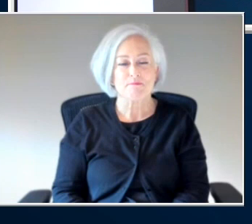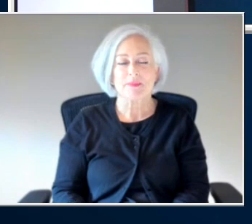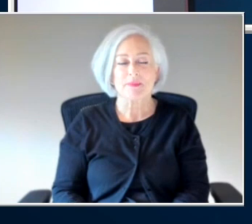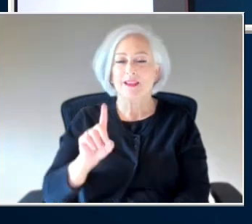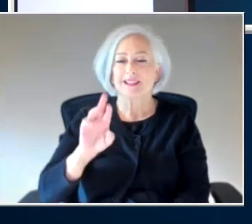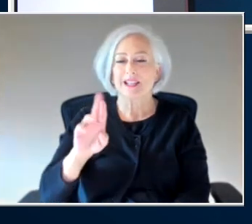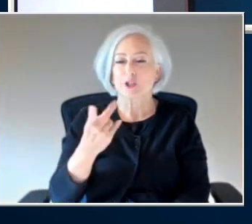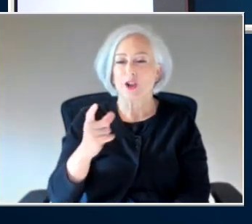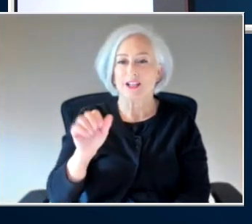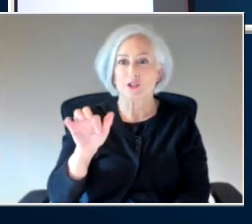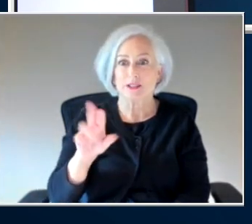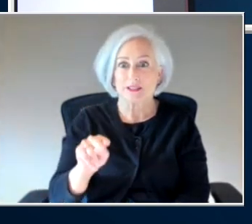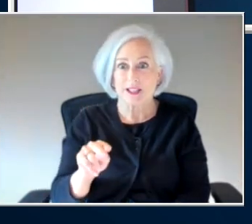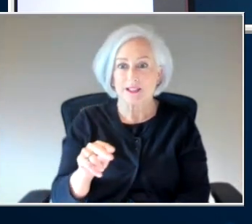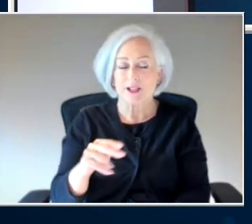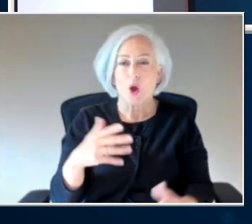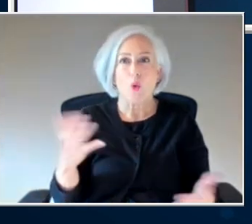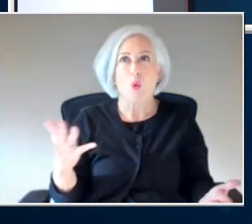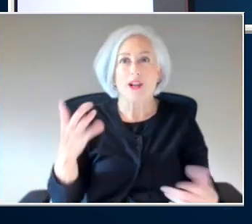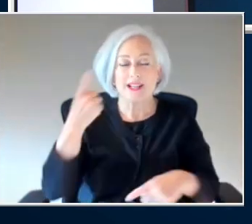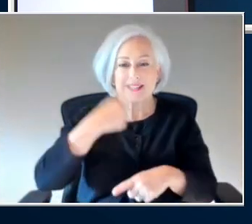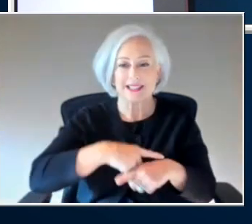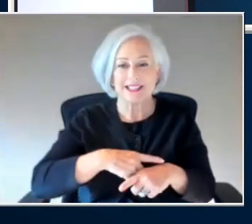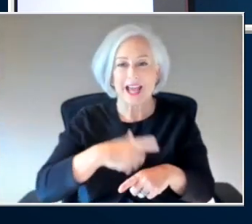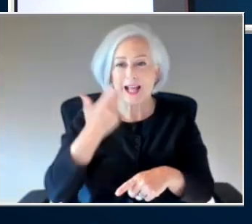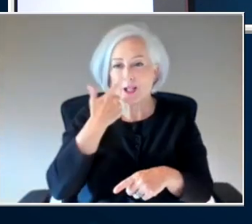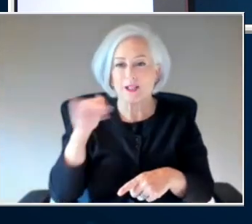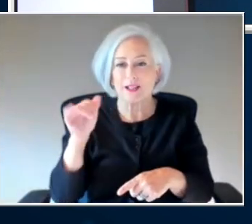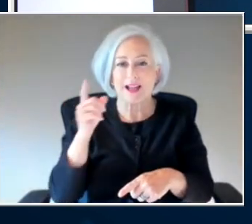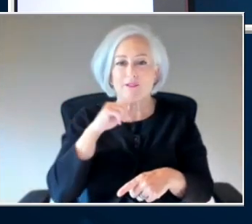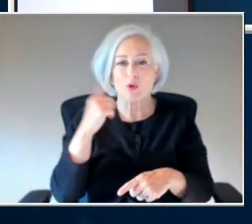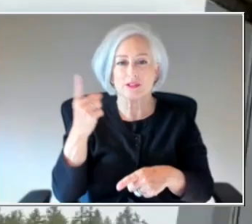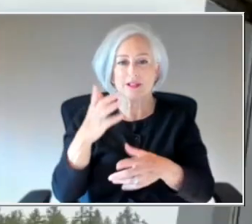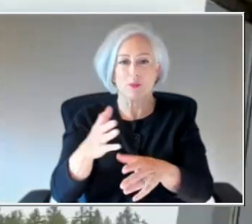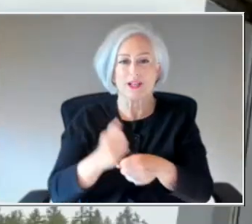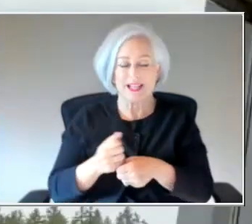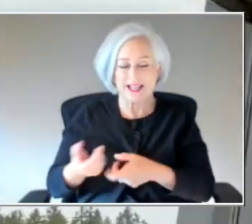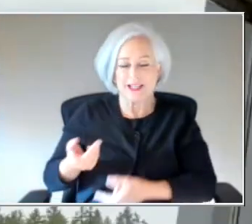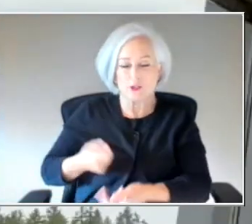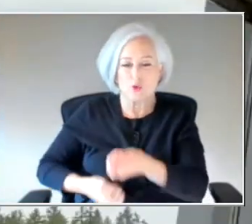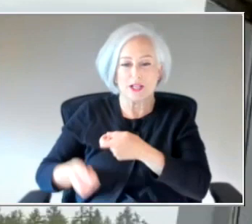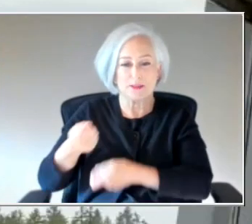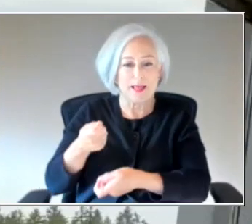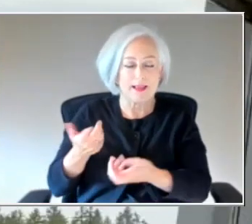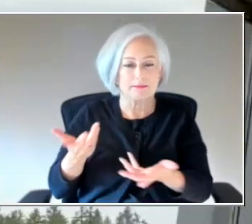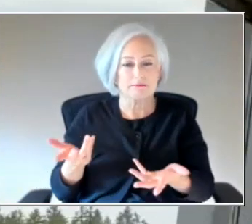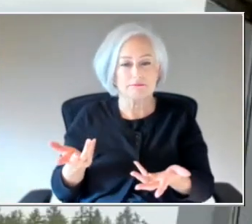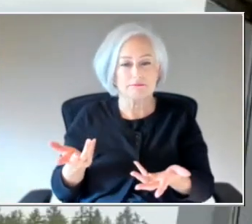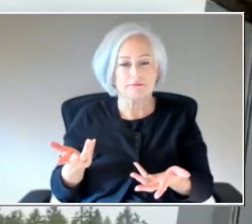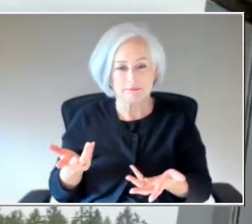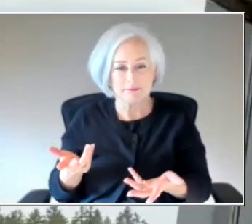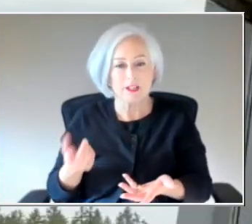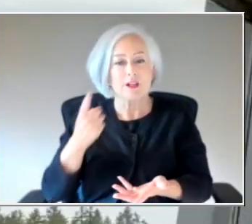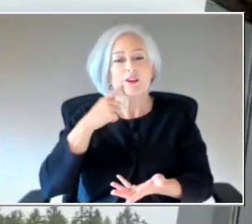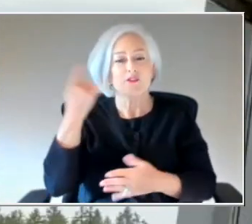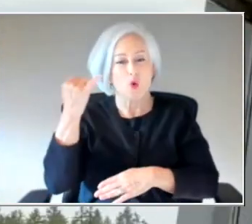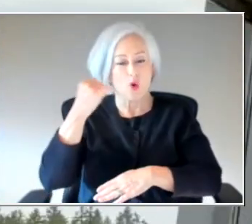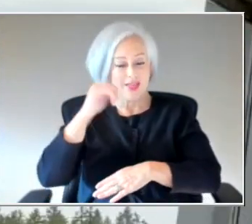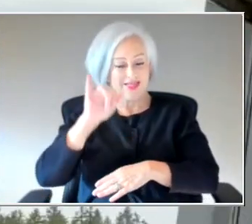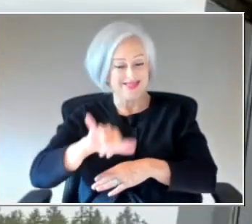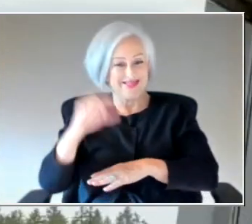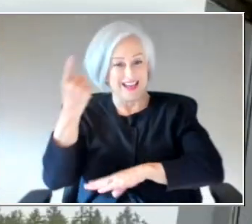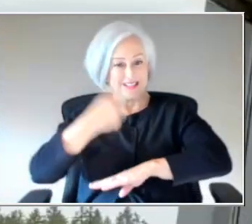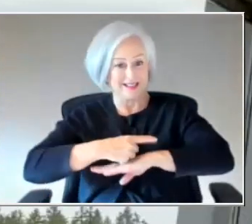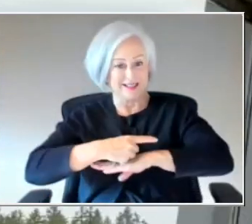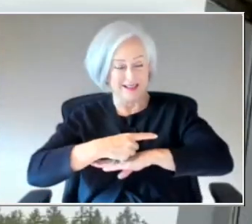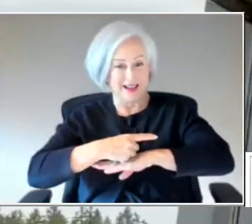life of a transplant look like? What was this coordination like on your end? So for the day,